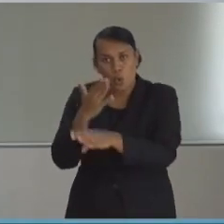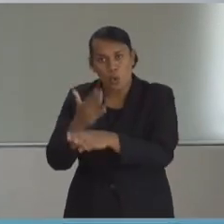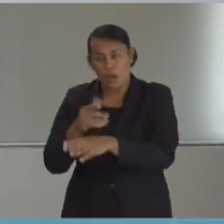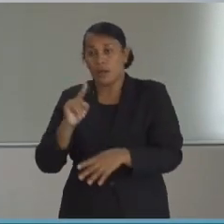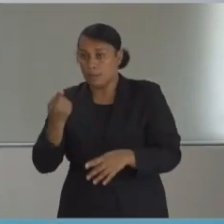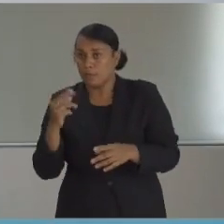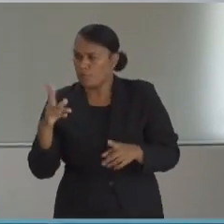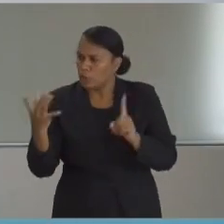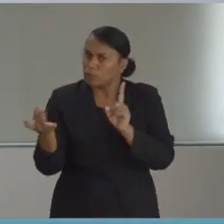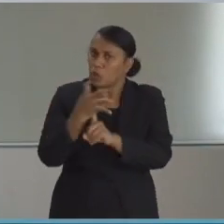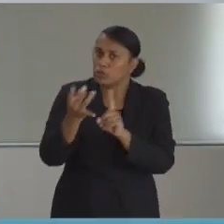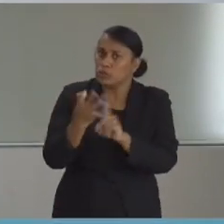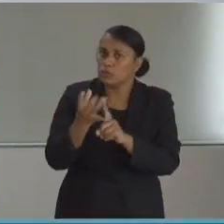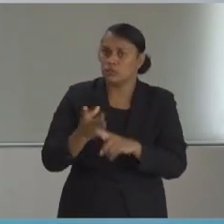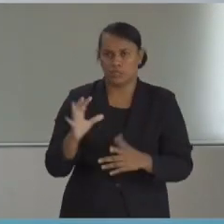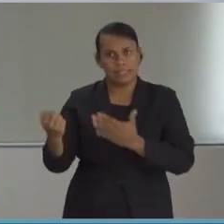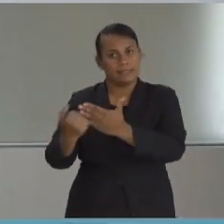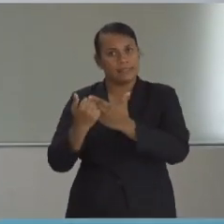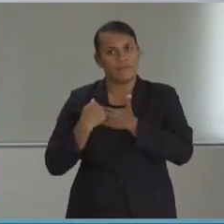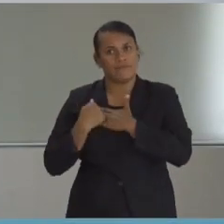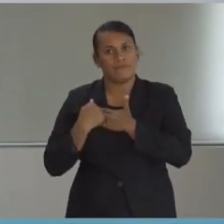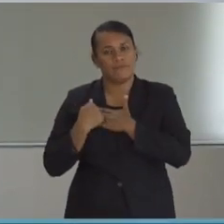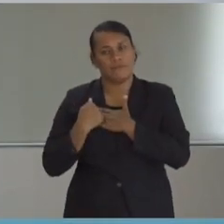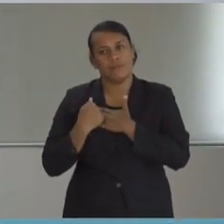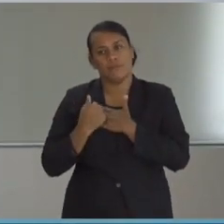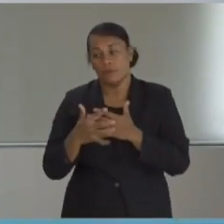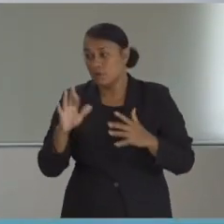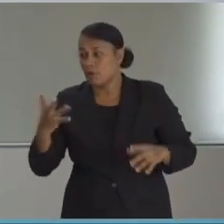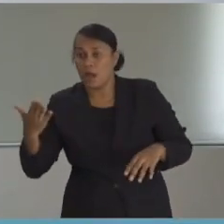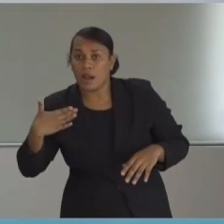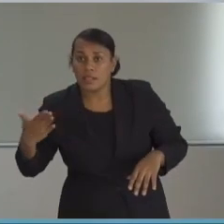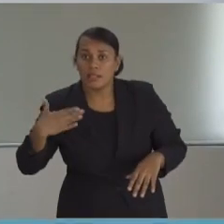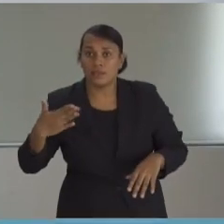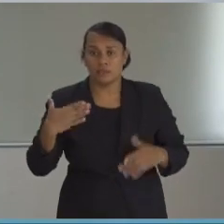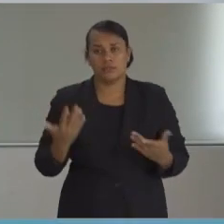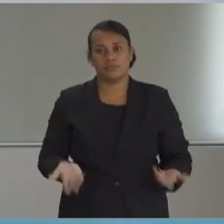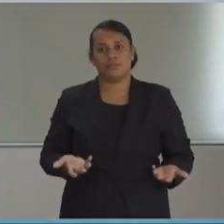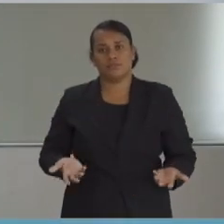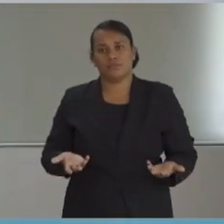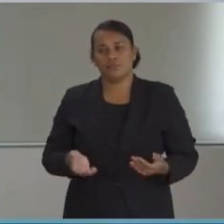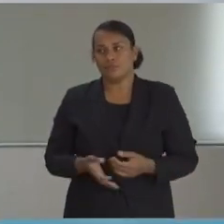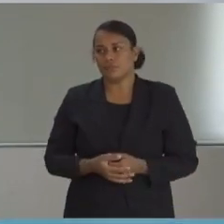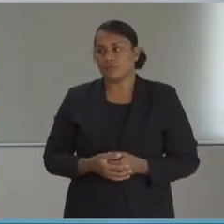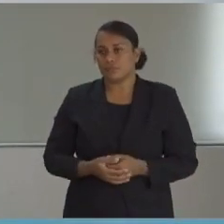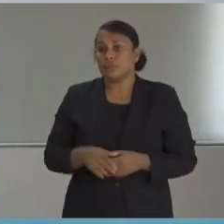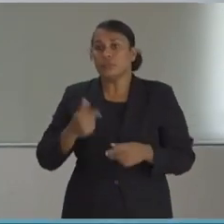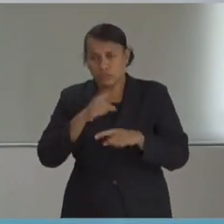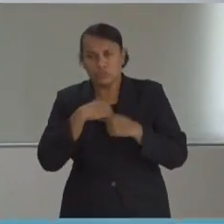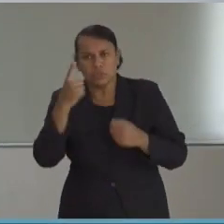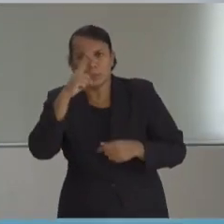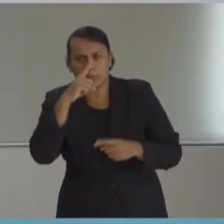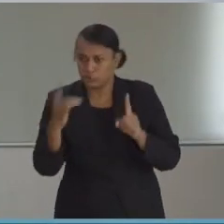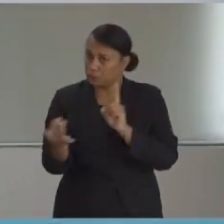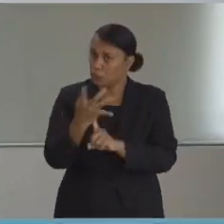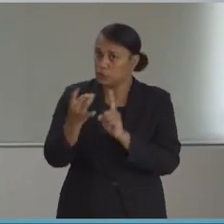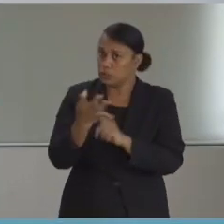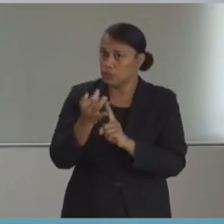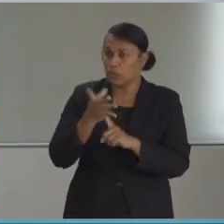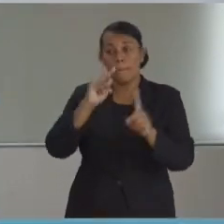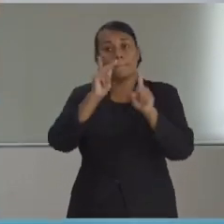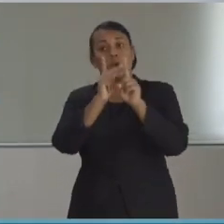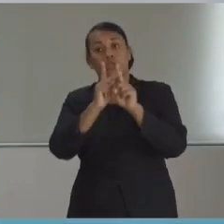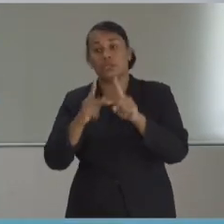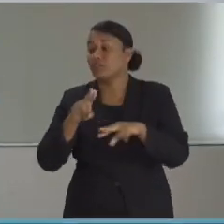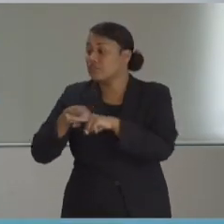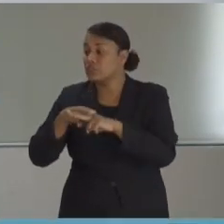well-being, and security of our people is of paramount importance. For the Fiji Police Force, they are continuing with